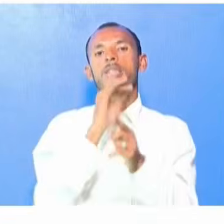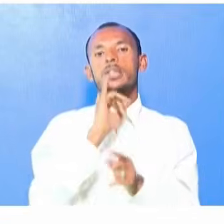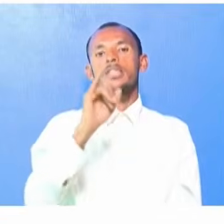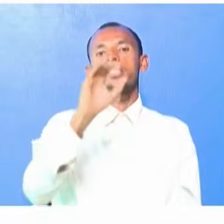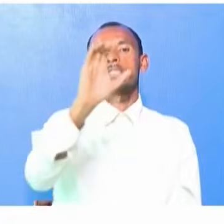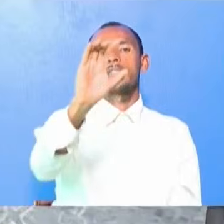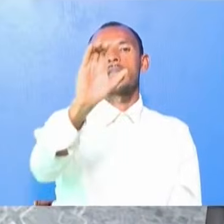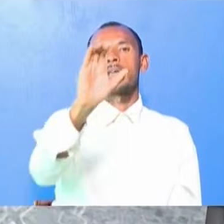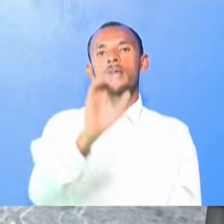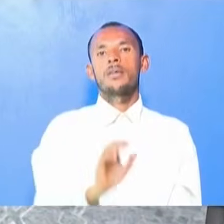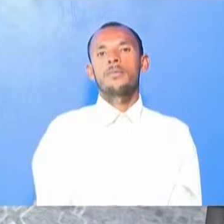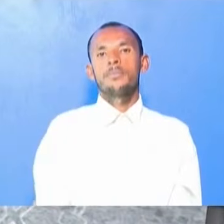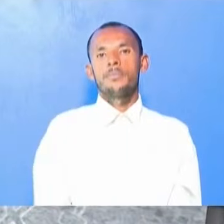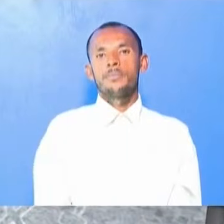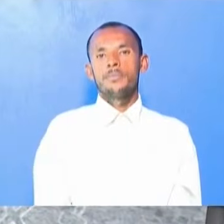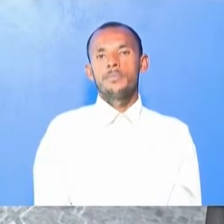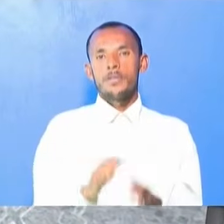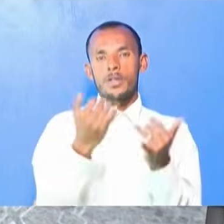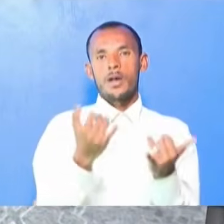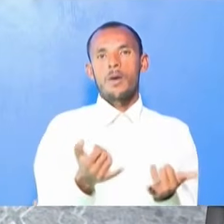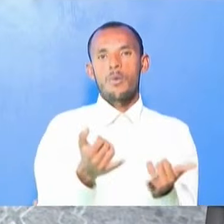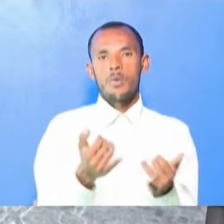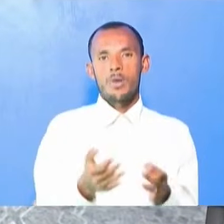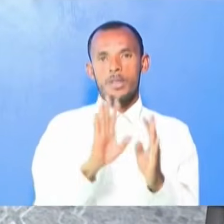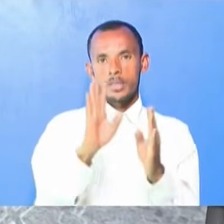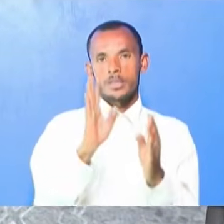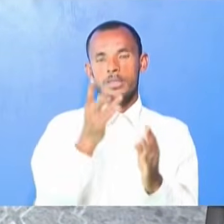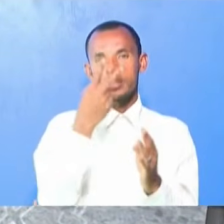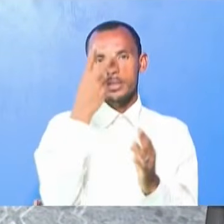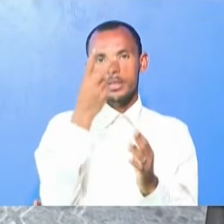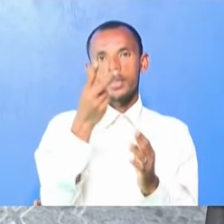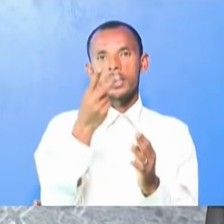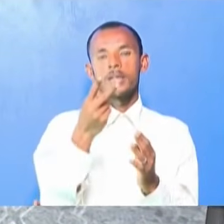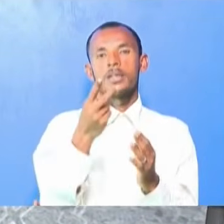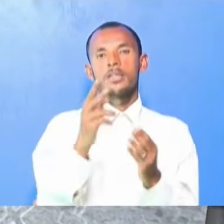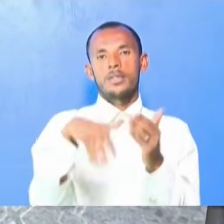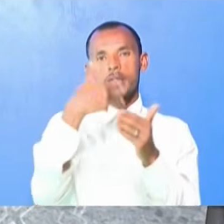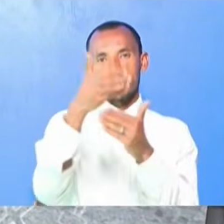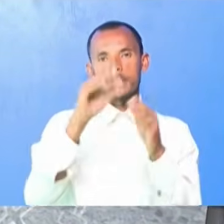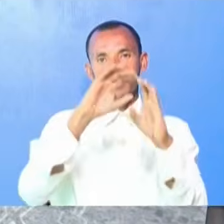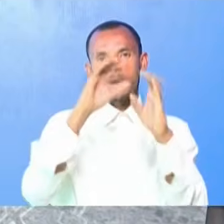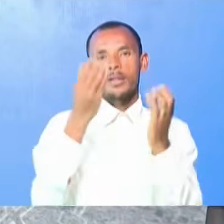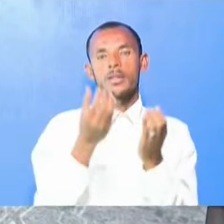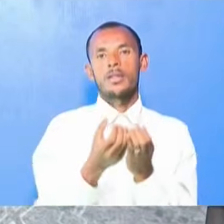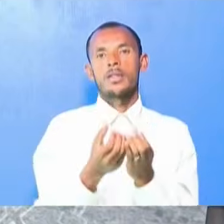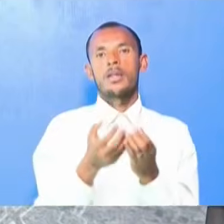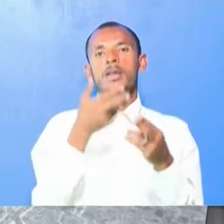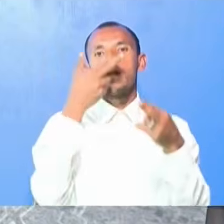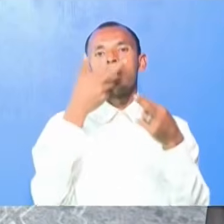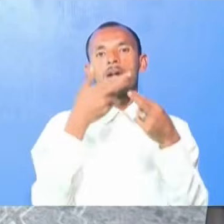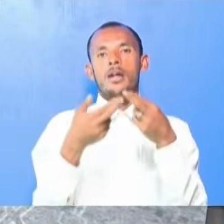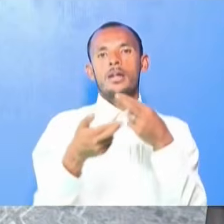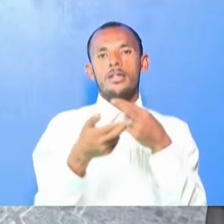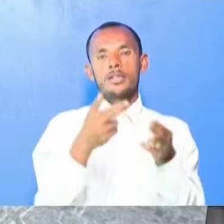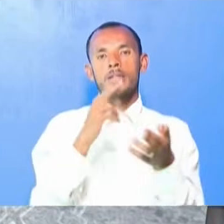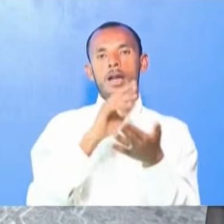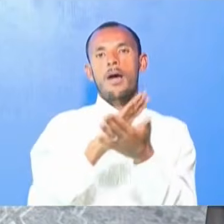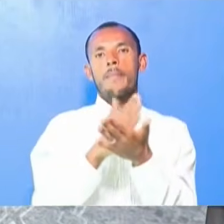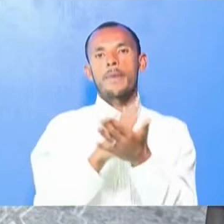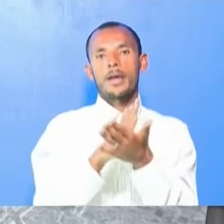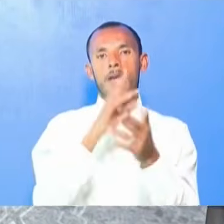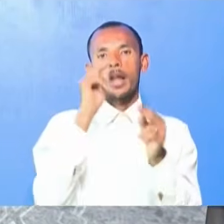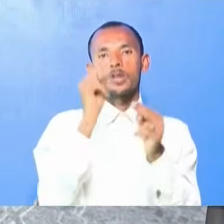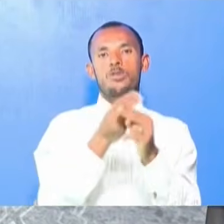C. Now, let's proceed to the next part. Relation among